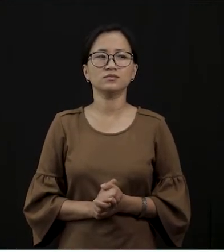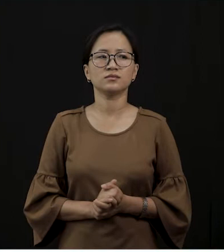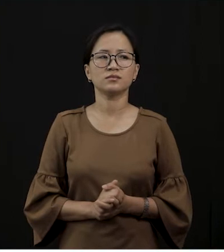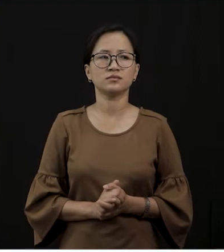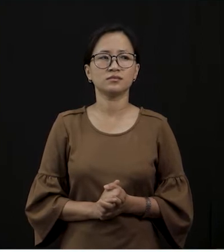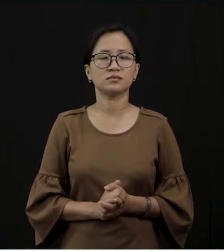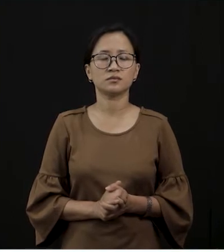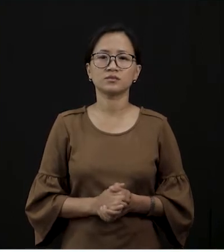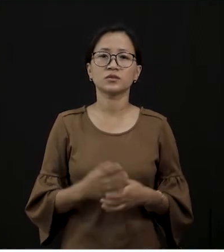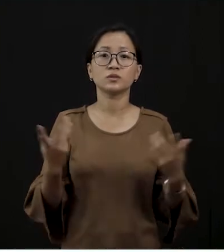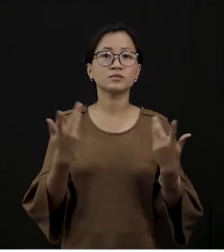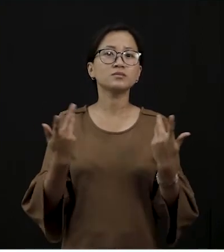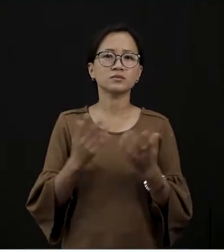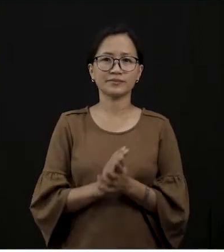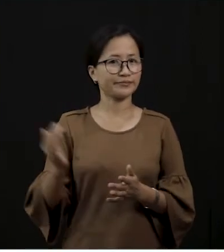What is this?